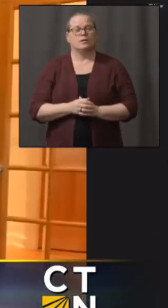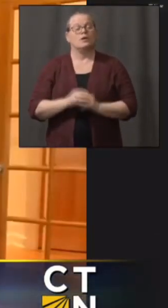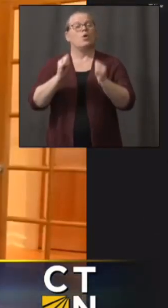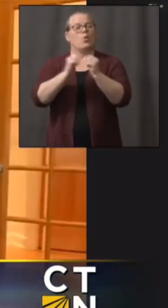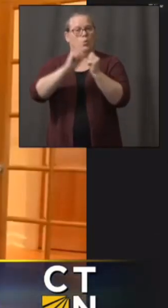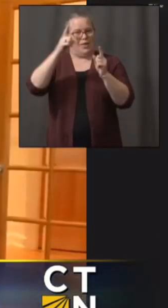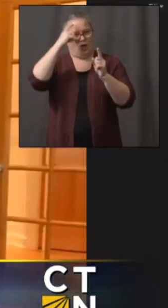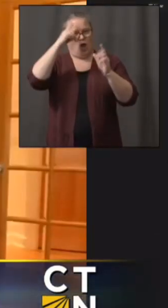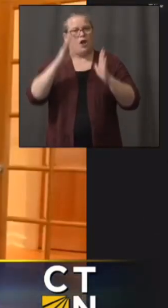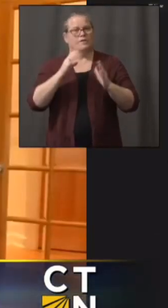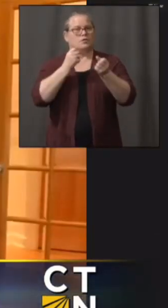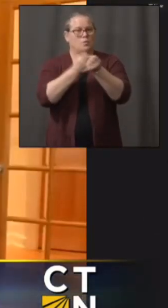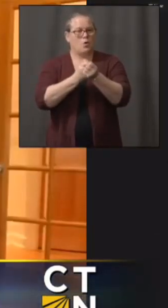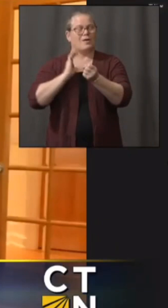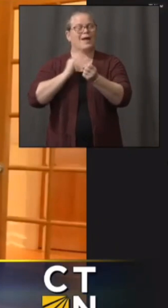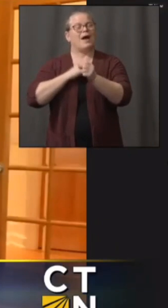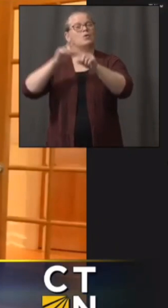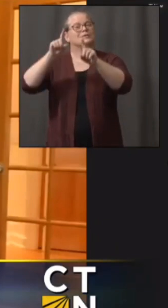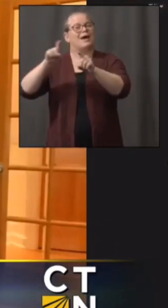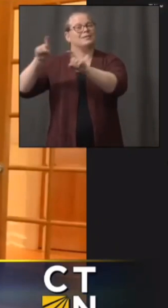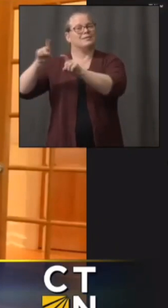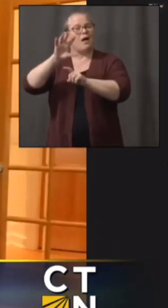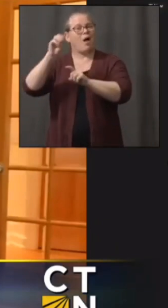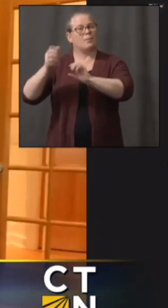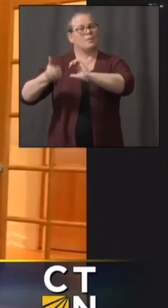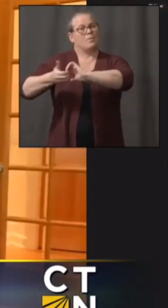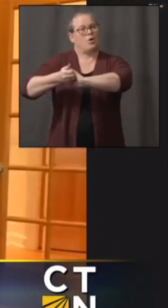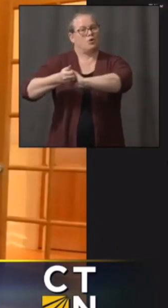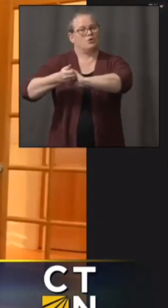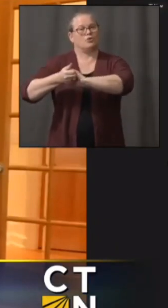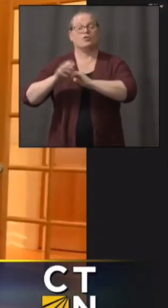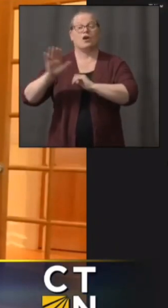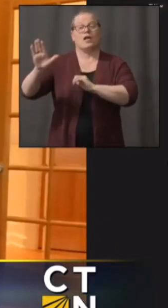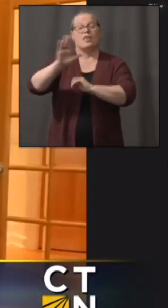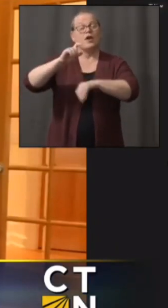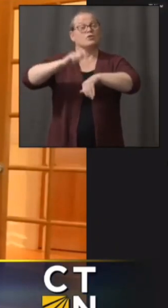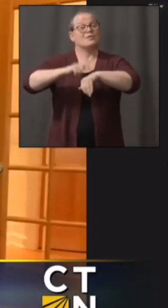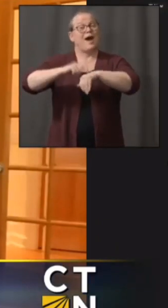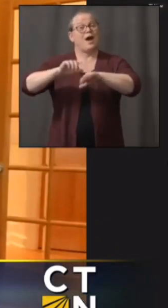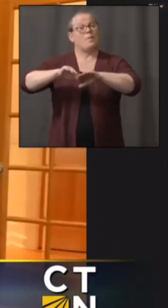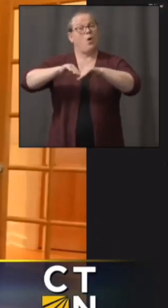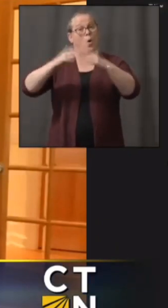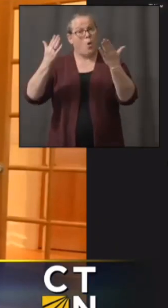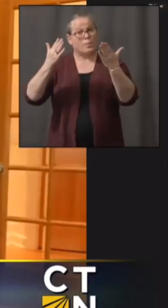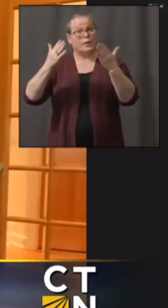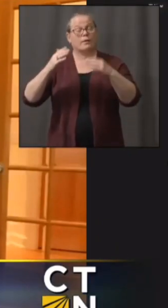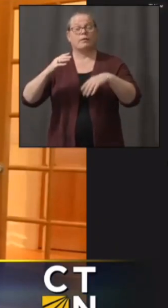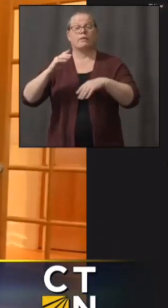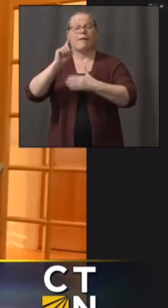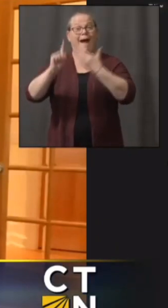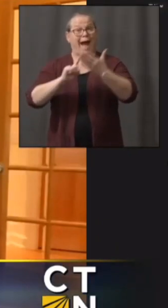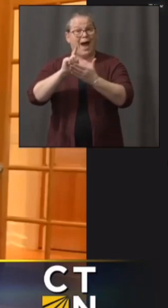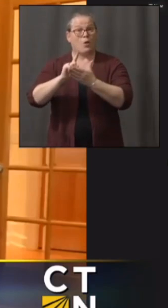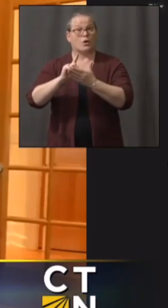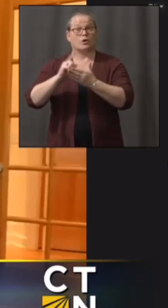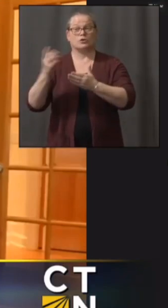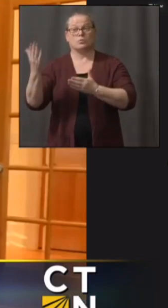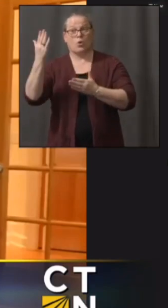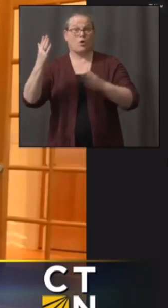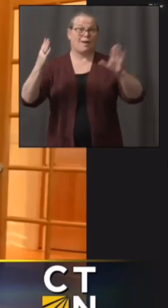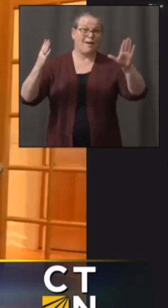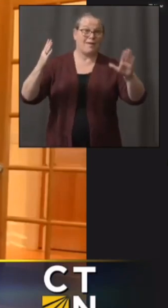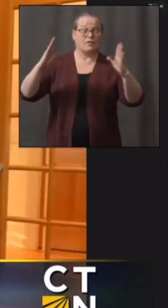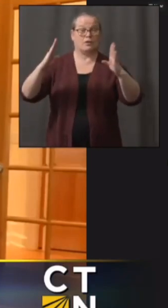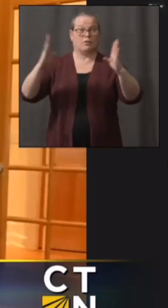testing partners across the state to expand their hours of operation, to add lanes, to make sure that we